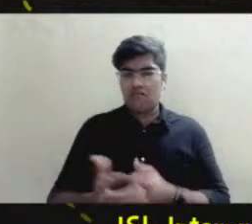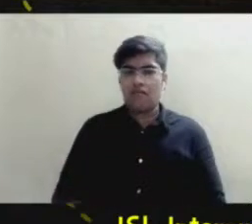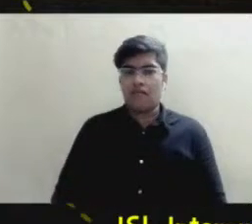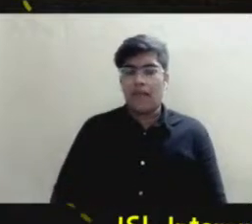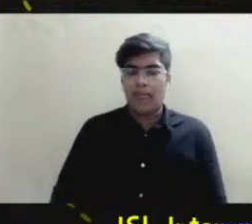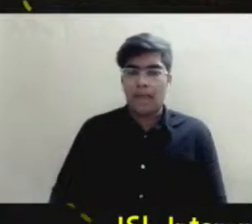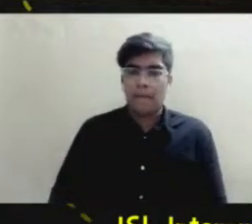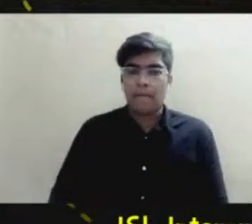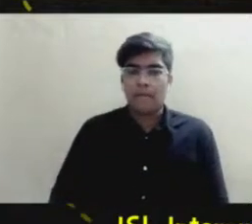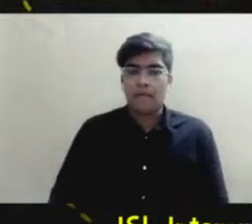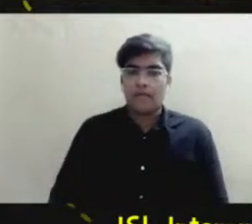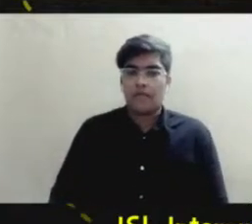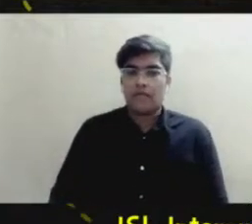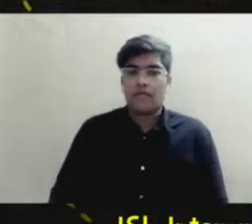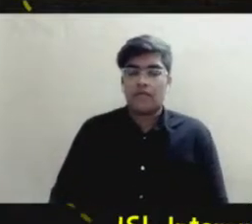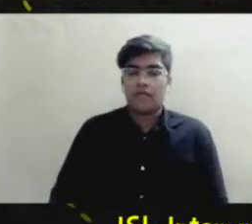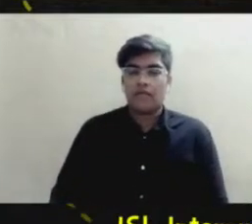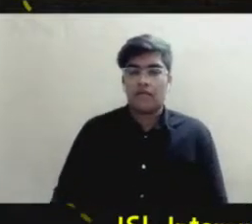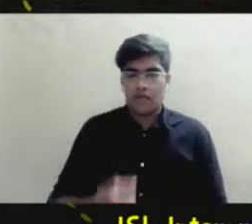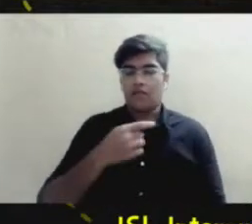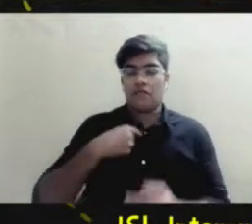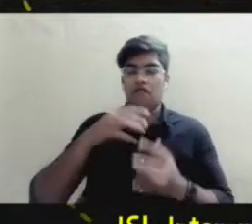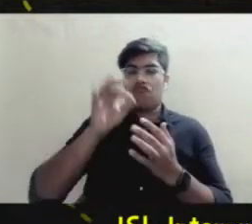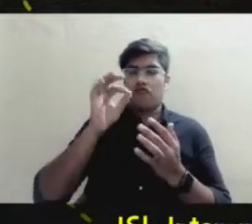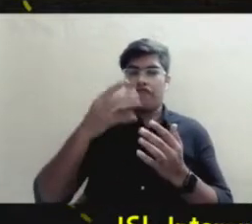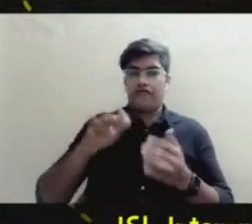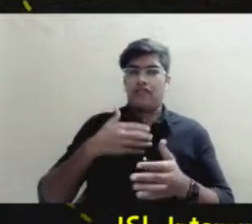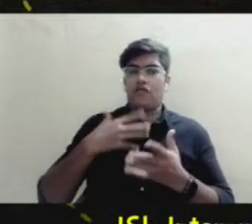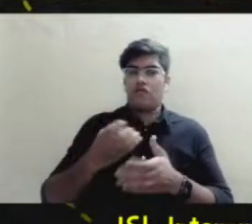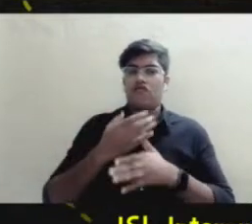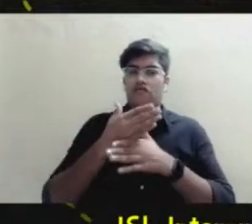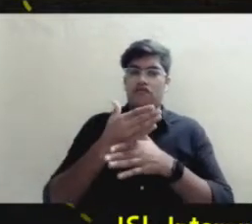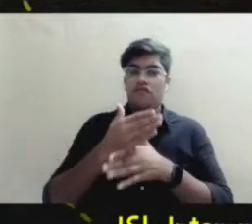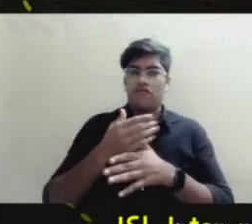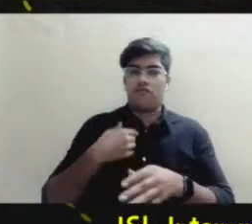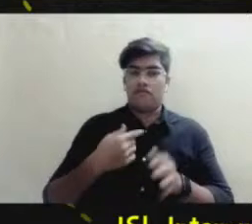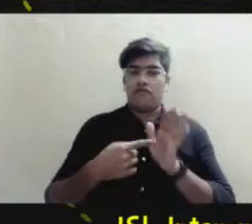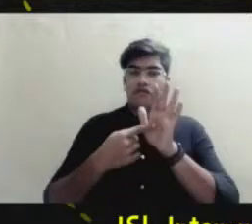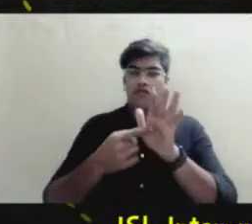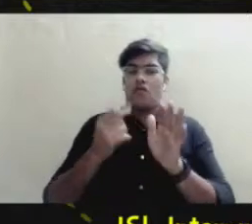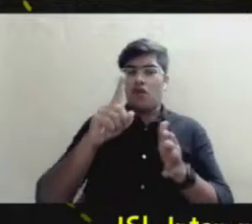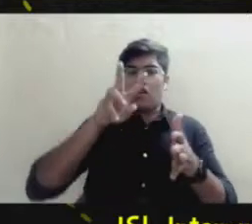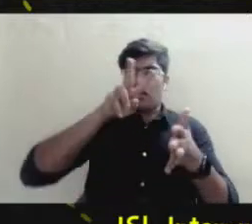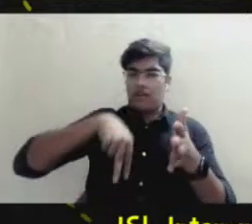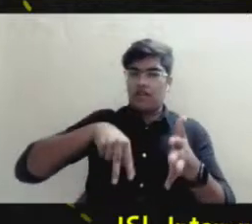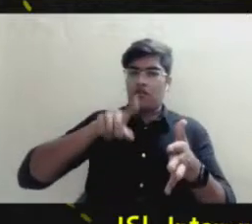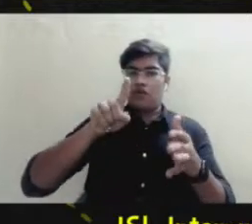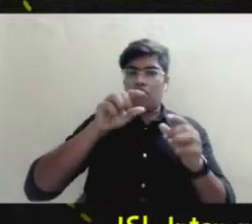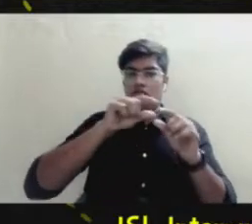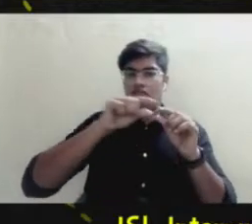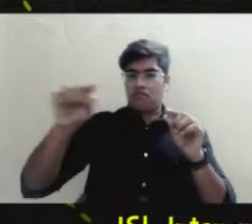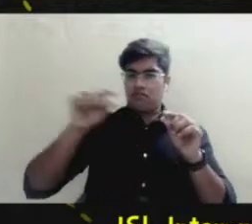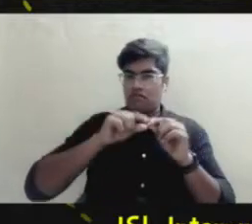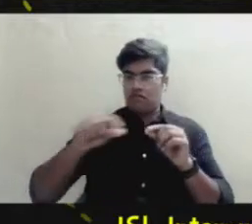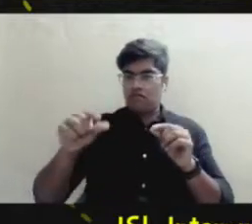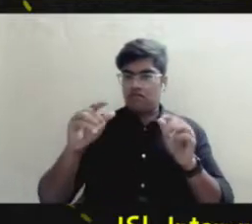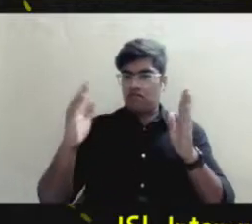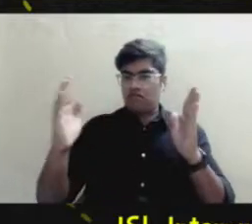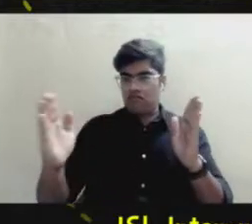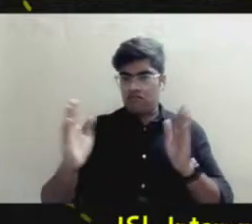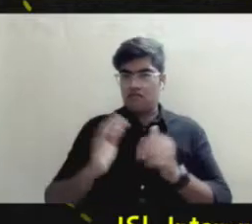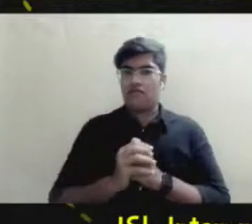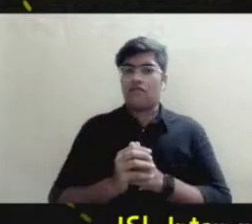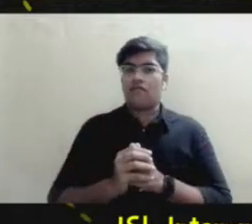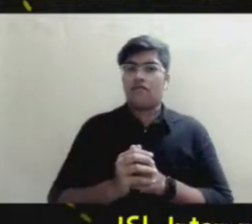I selected something to share with you. So I'm going to read out part of a text